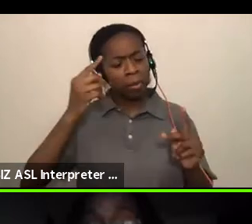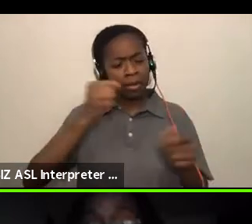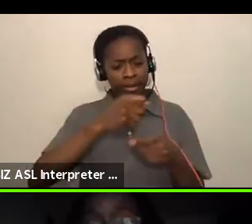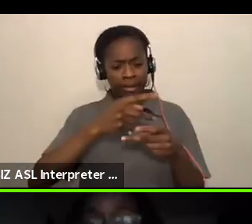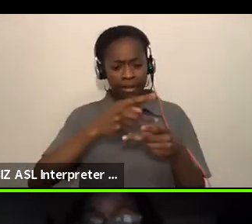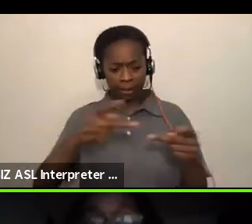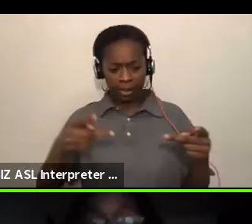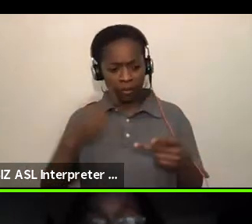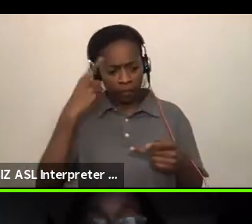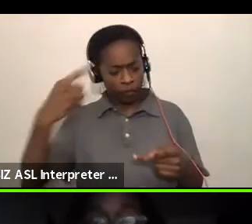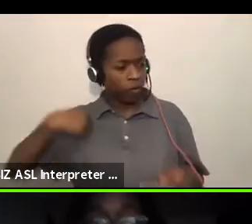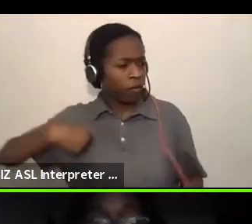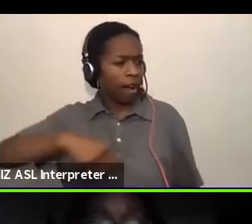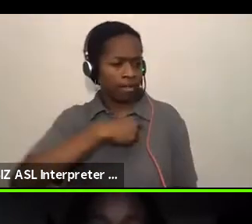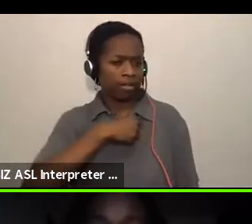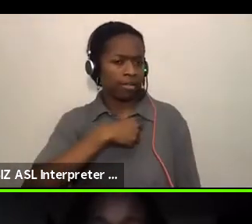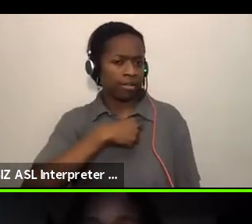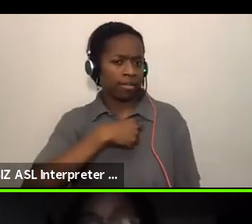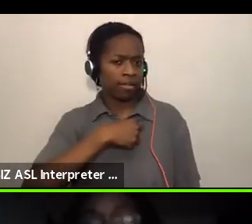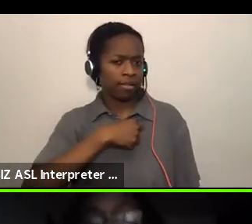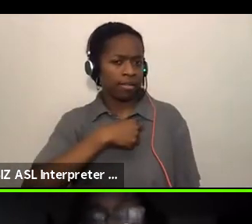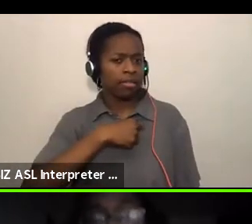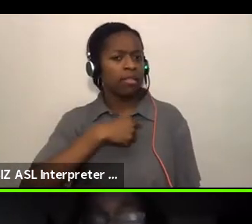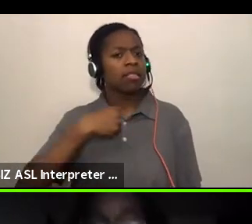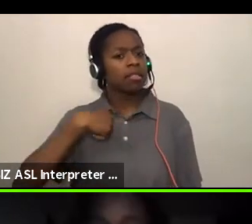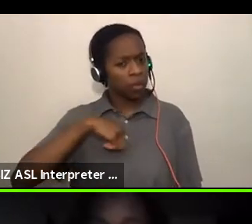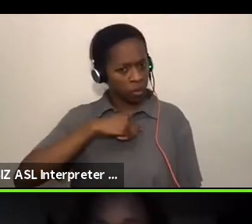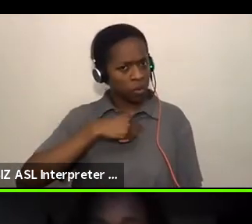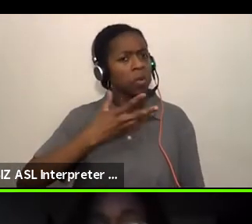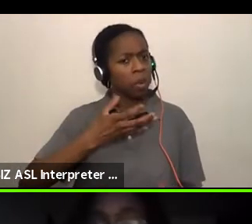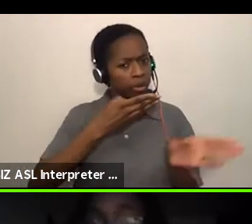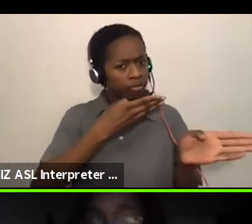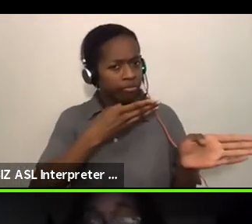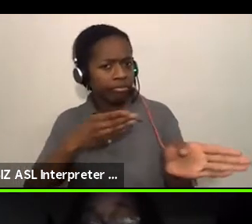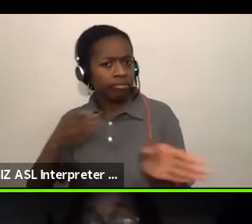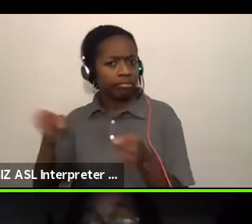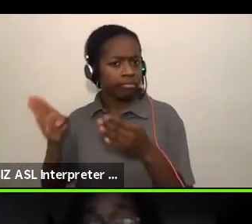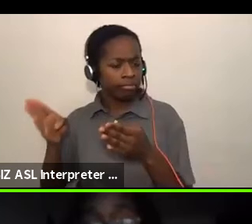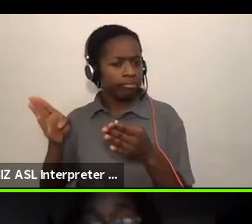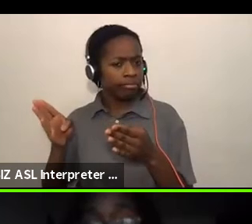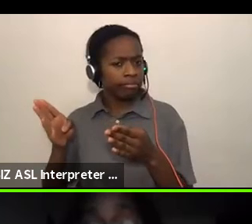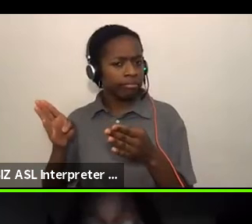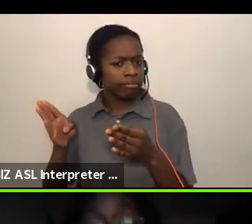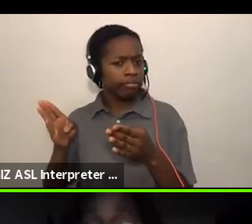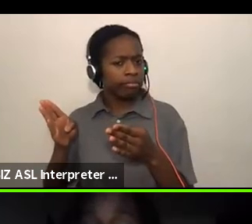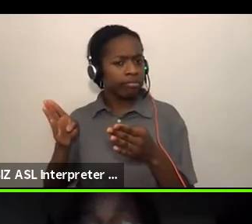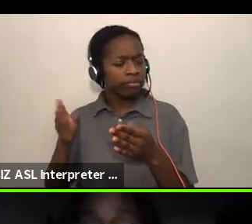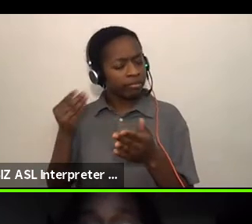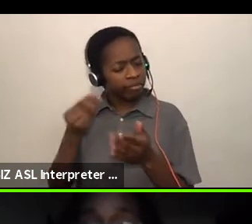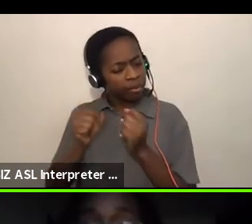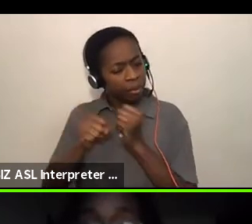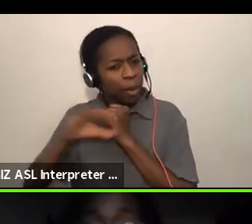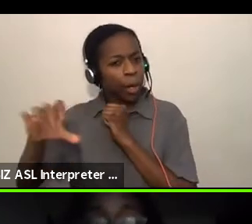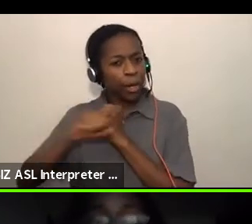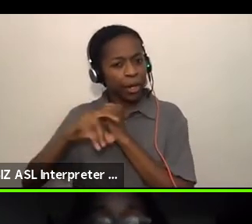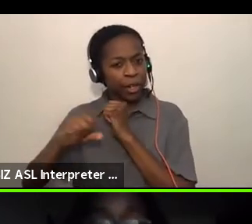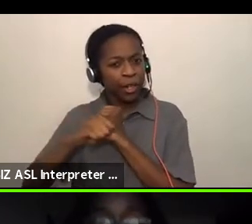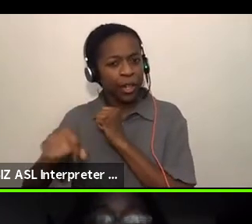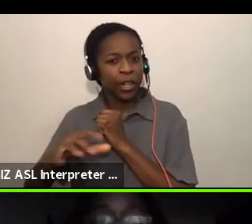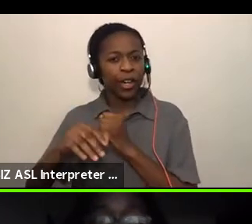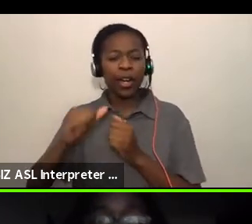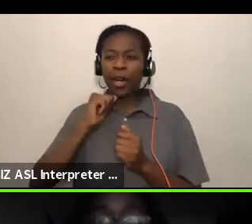right now. We put the marketing, we put the attention toward those who not only look at us,